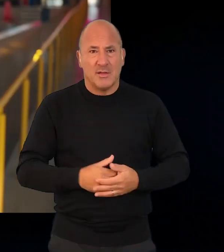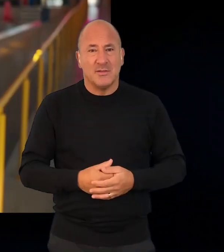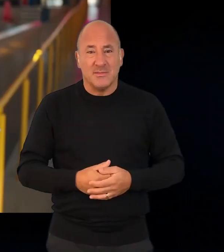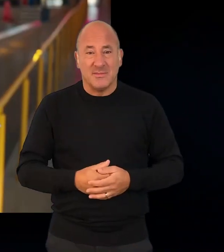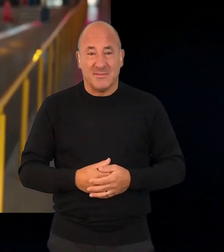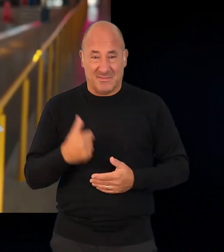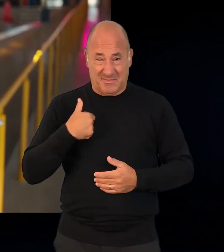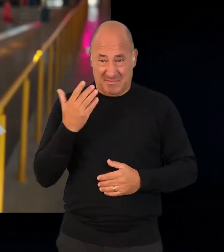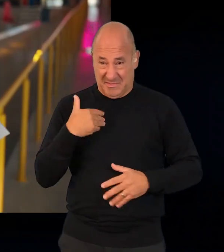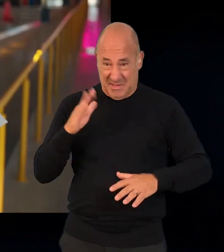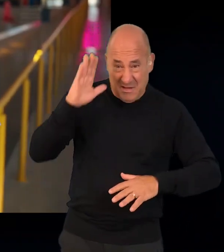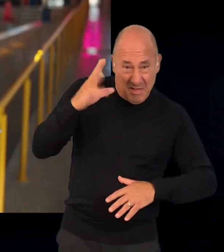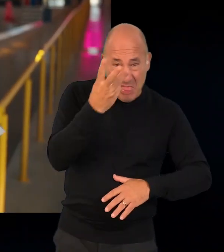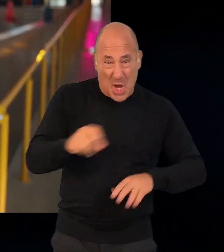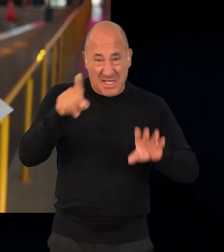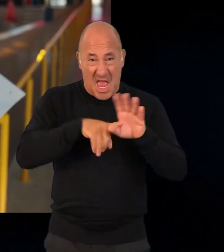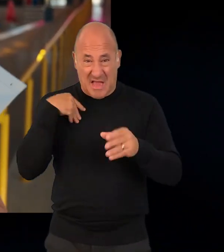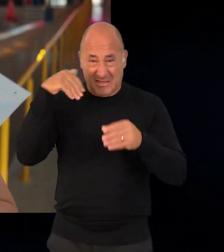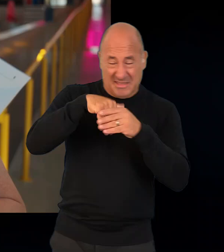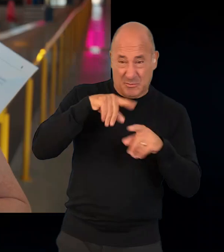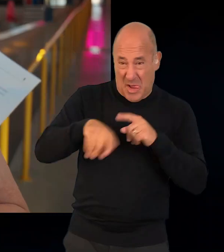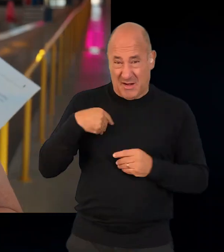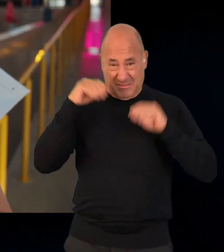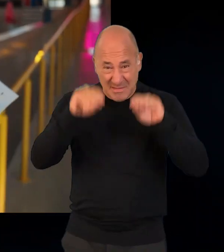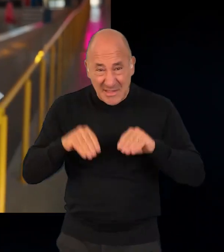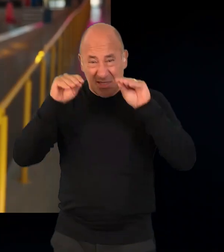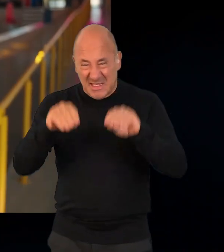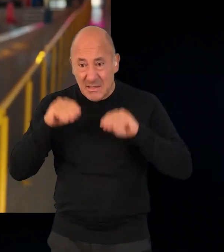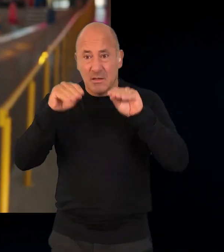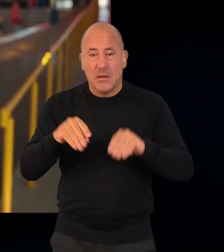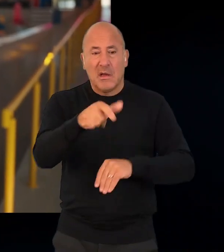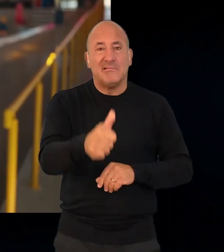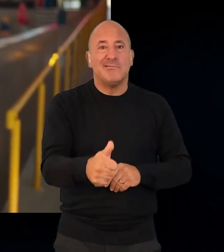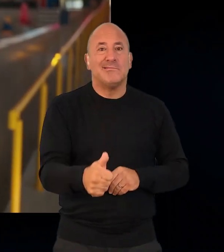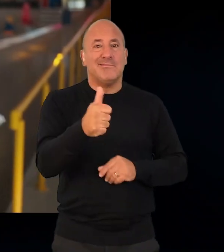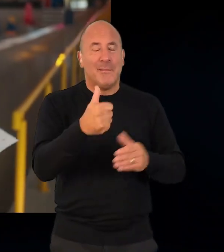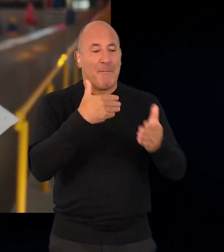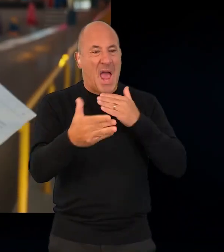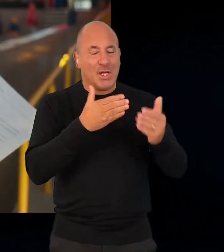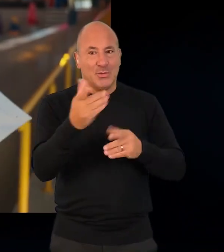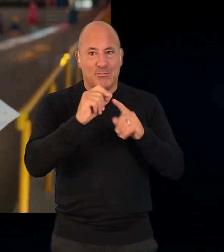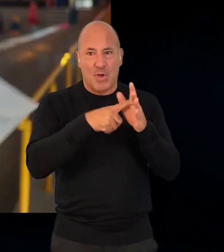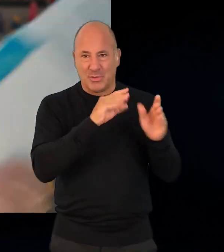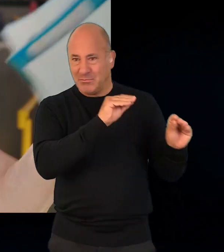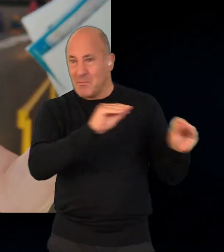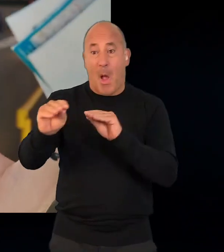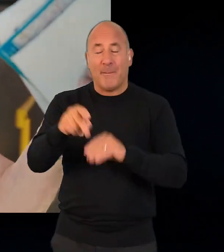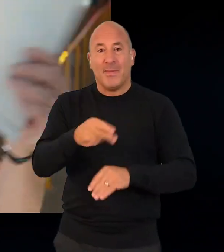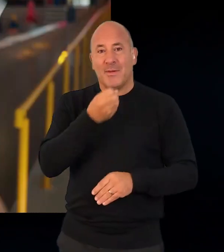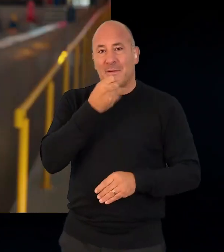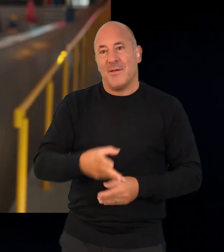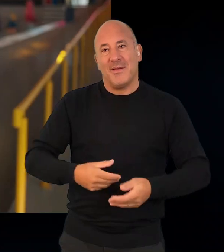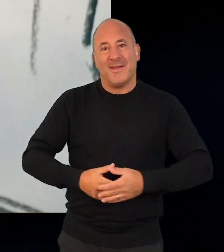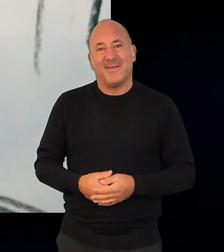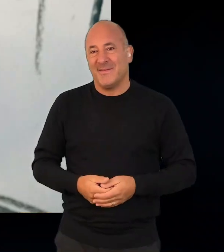a hands-up merchant for 30-odd years, trying to educate, which you've